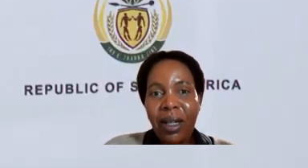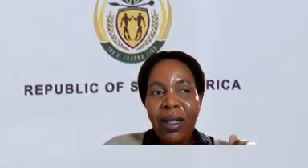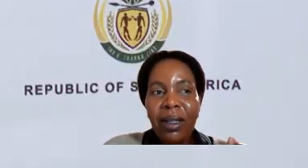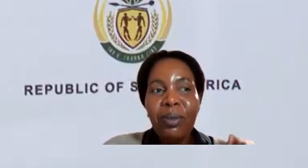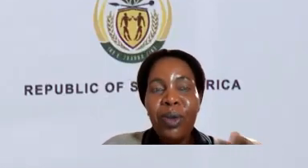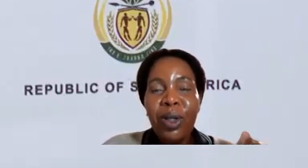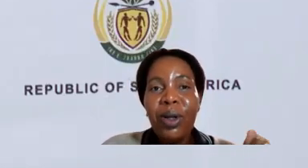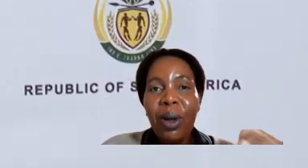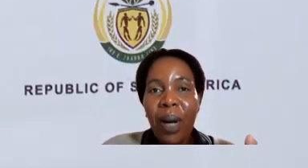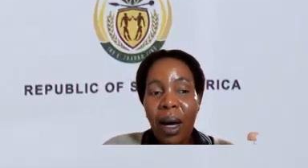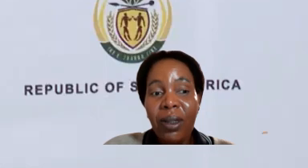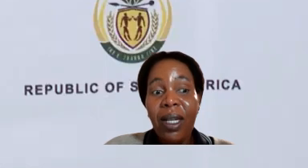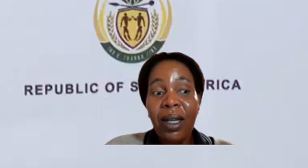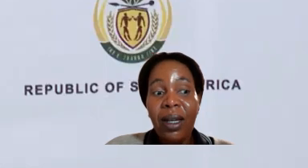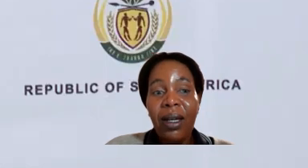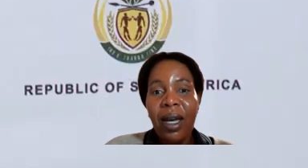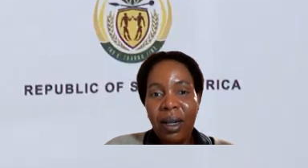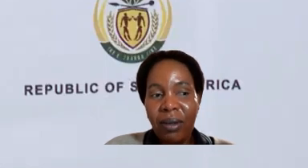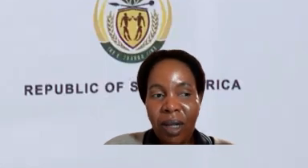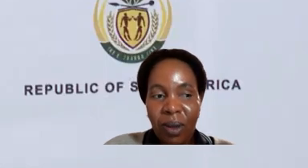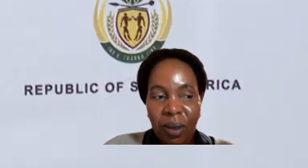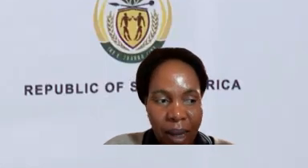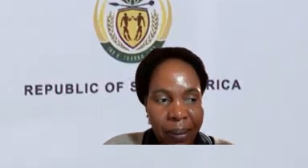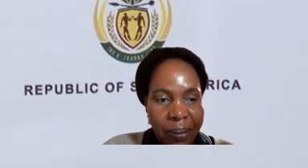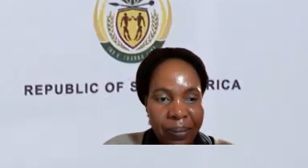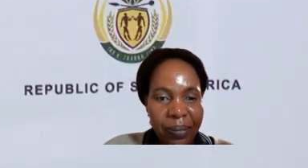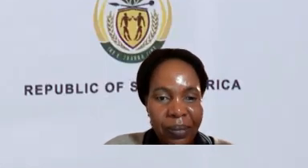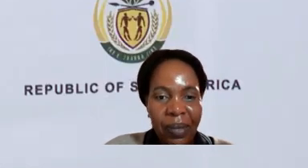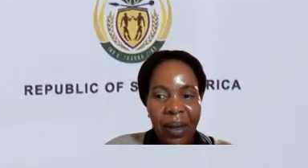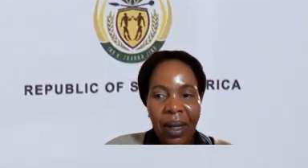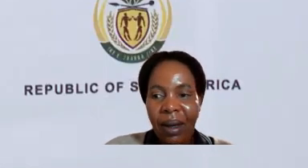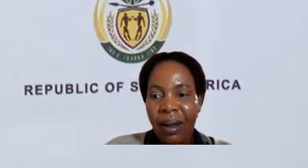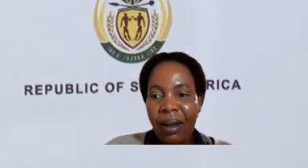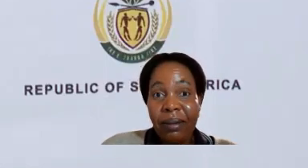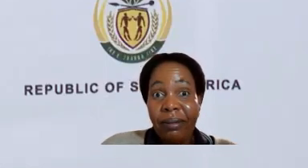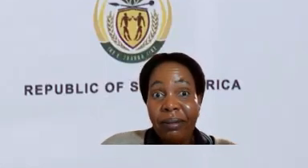the question is, would you go out there and rescue them?